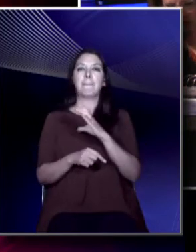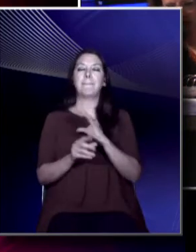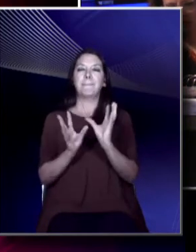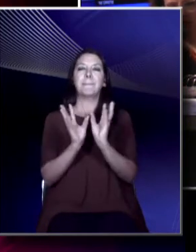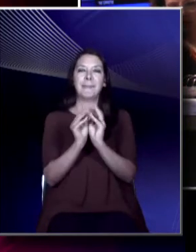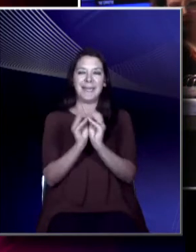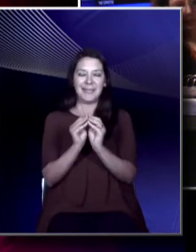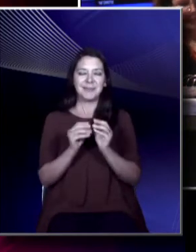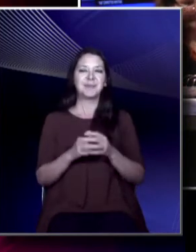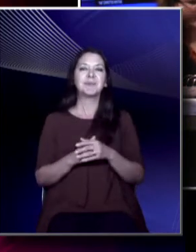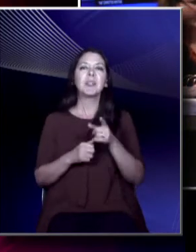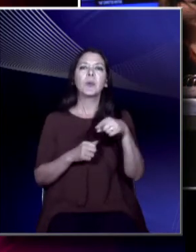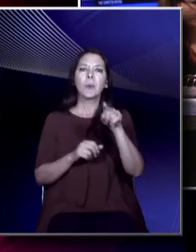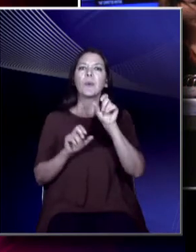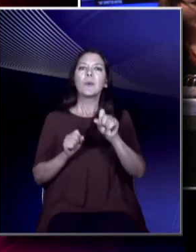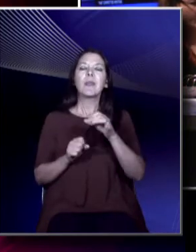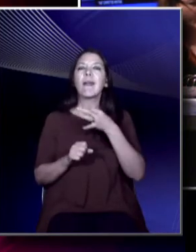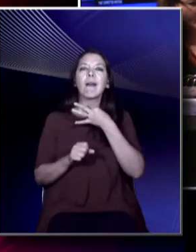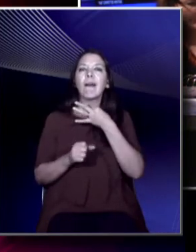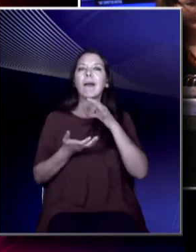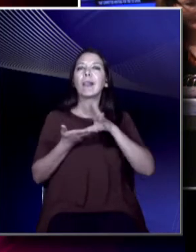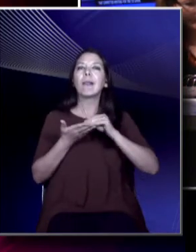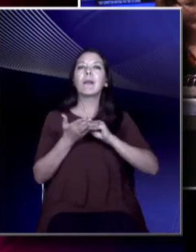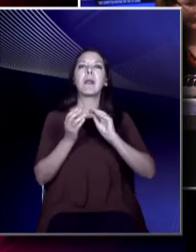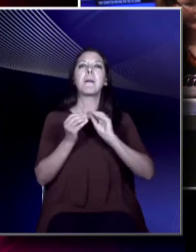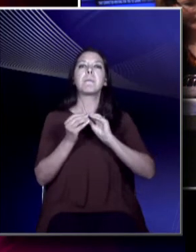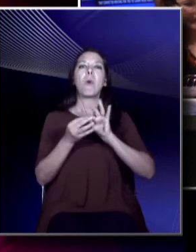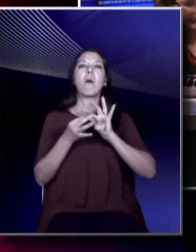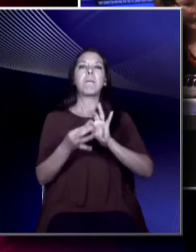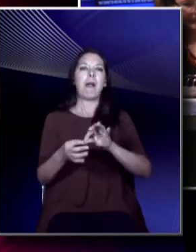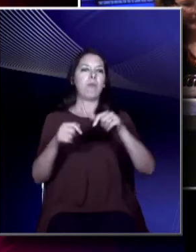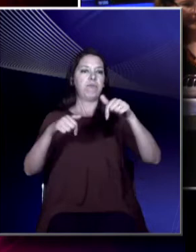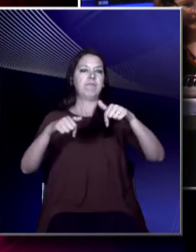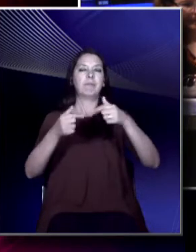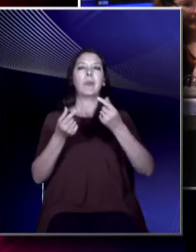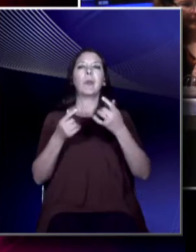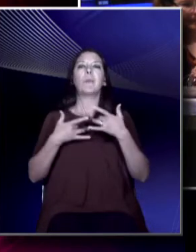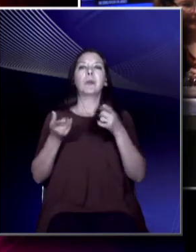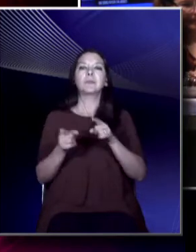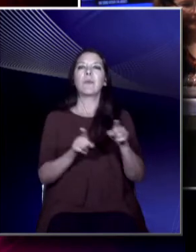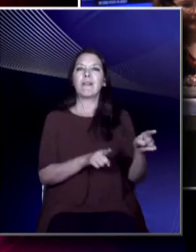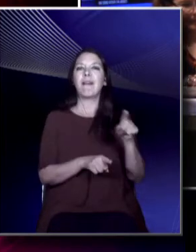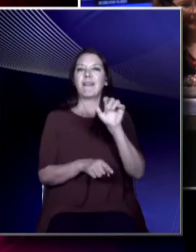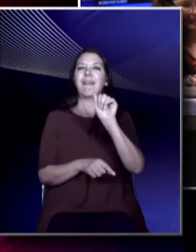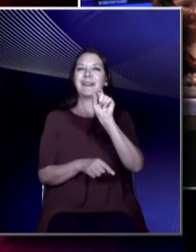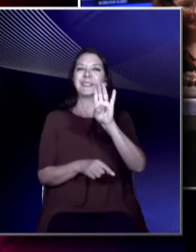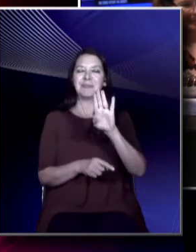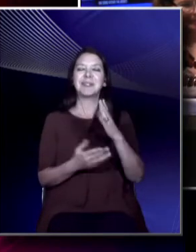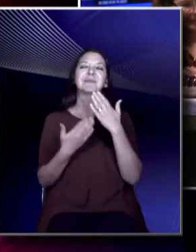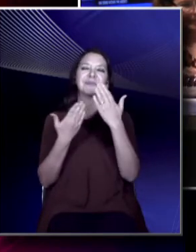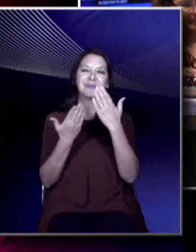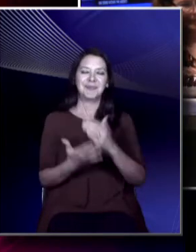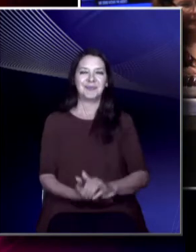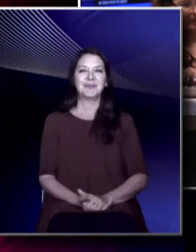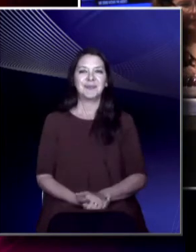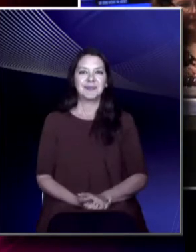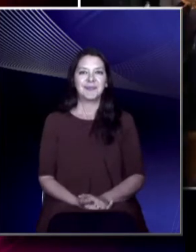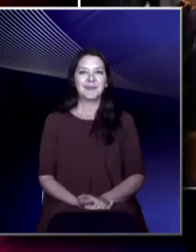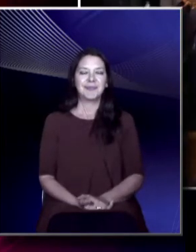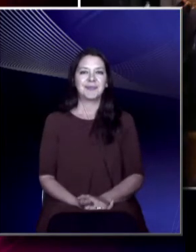meeting for you to learn more about what we're doing within the agency. Thank you.